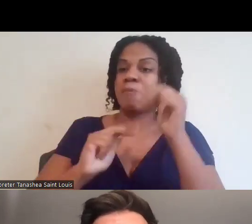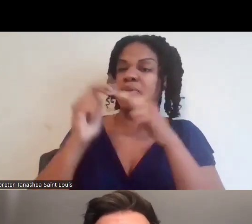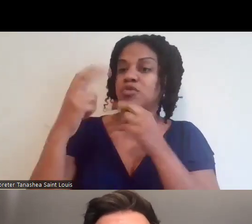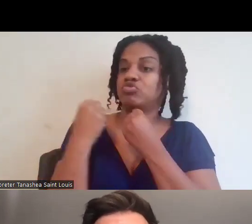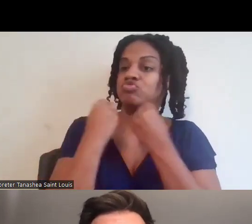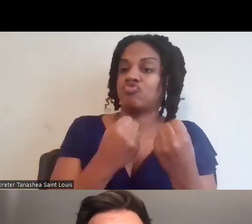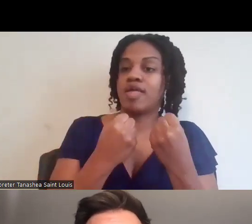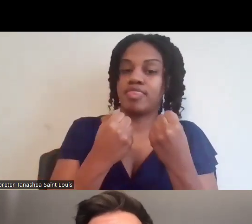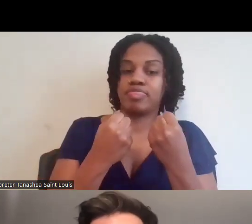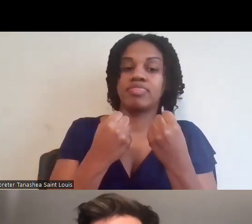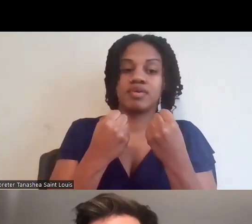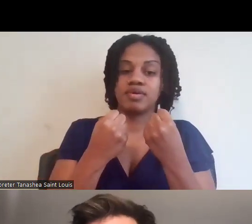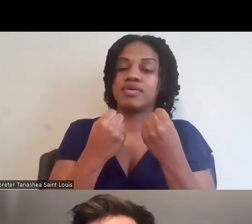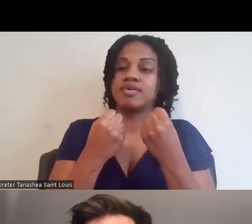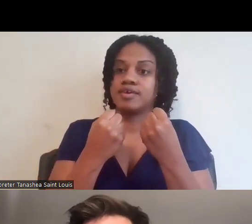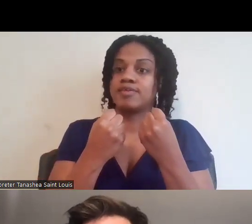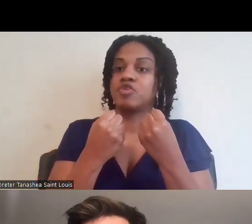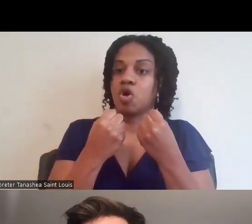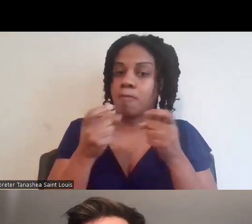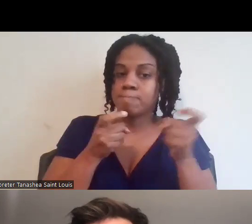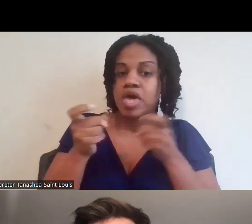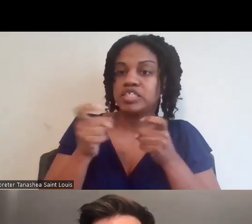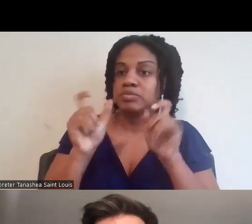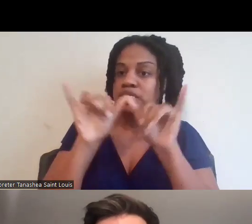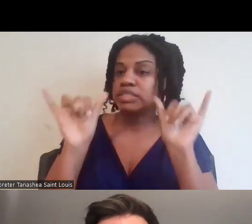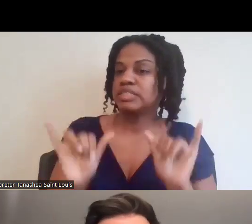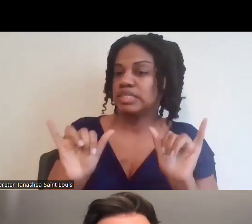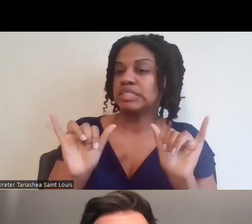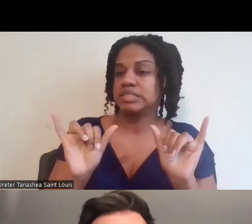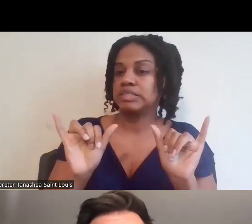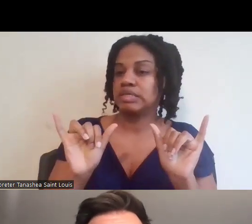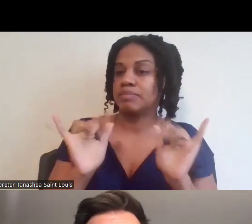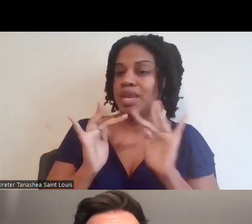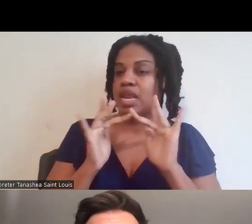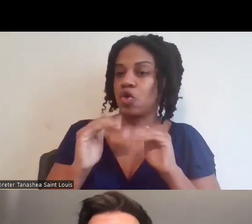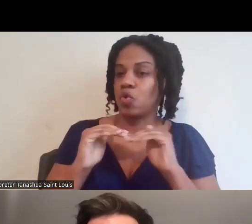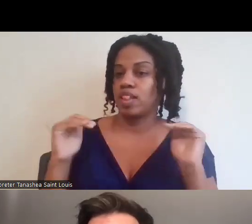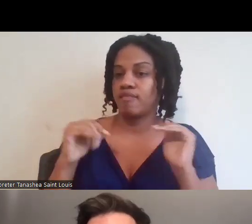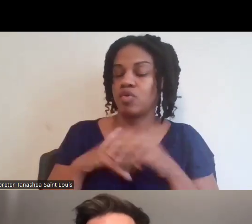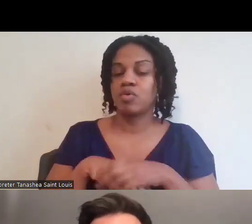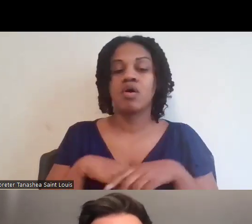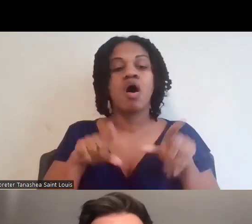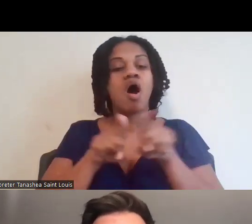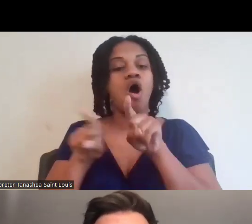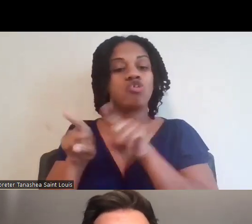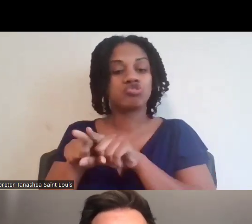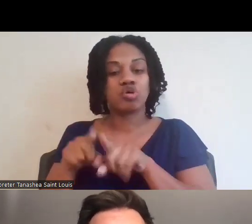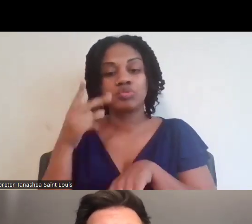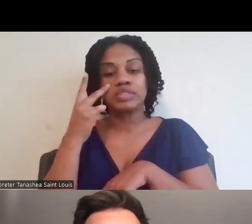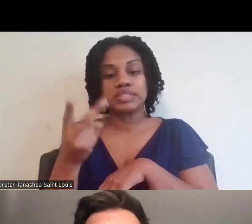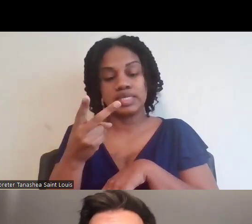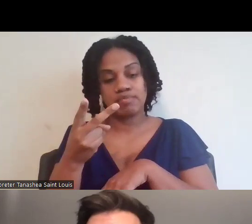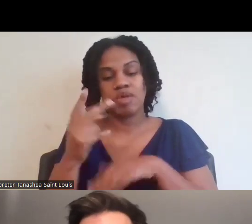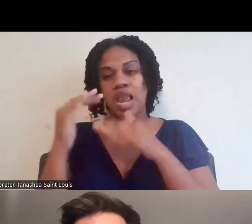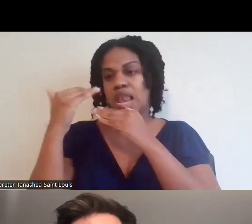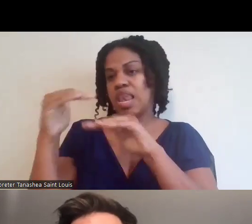strengthen more robust data management systems at sort of a network level. And then we also see in here, there's